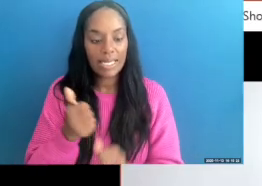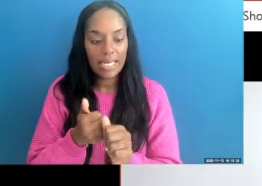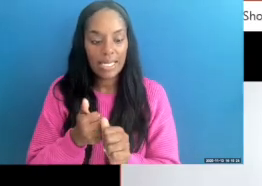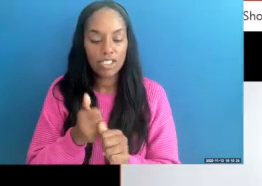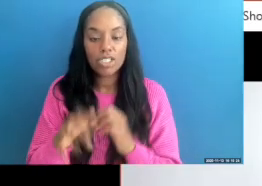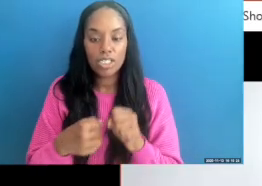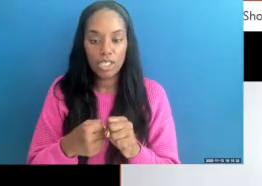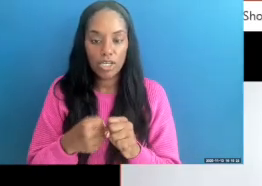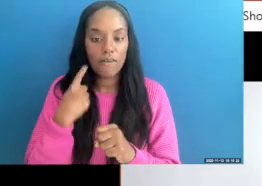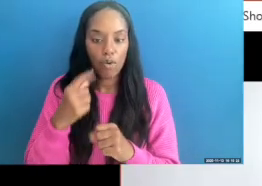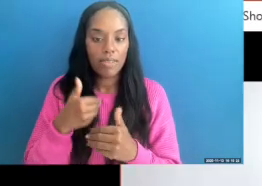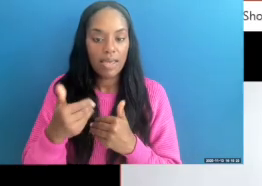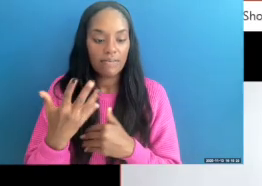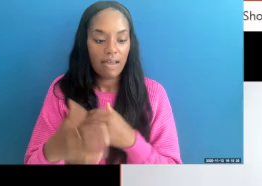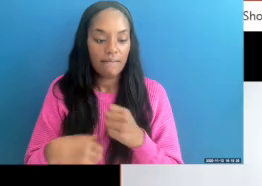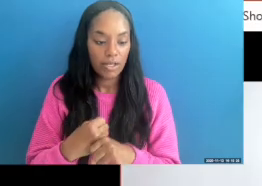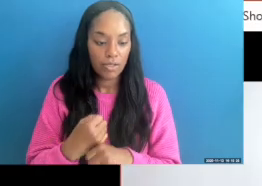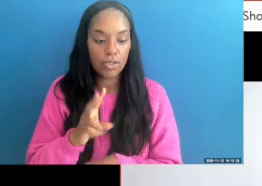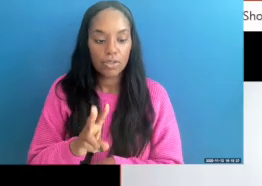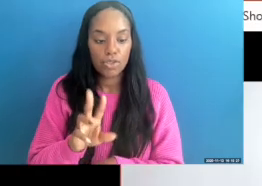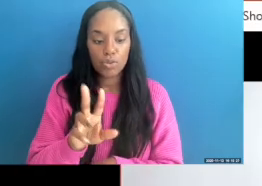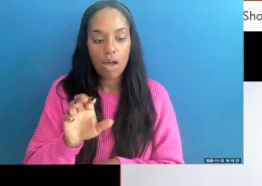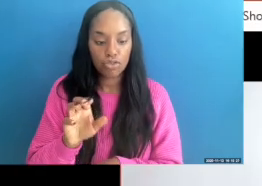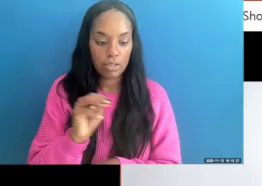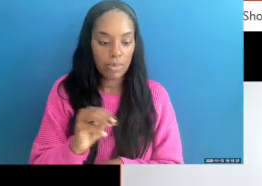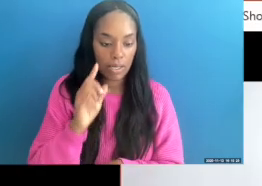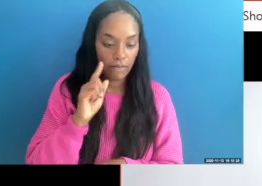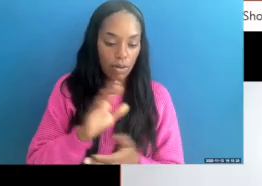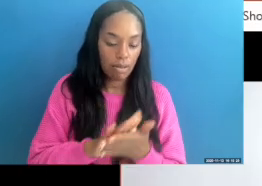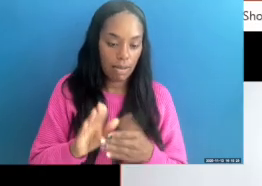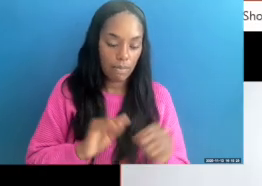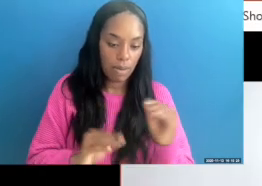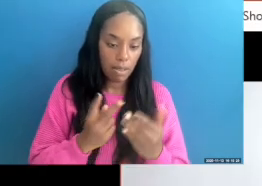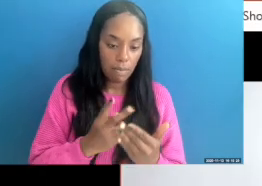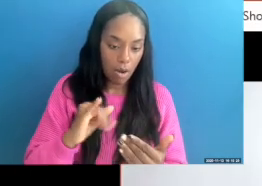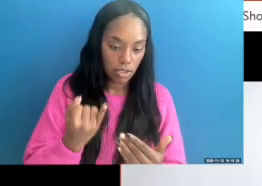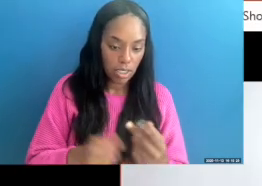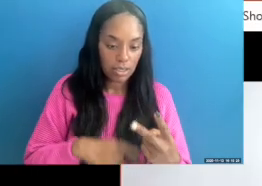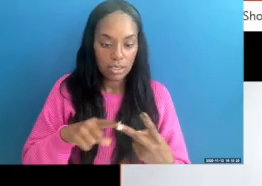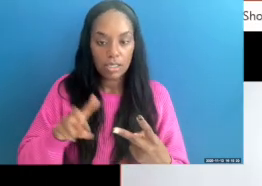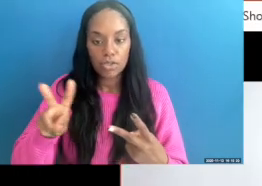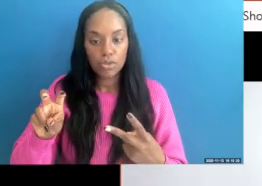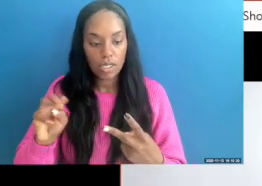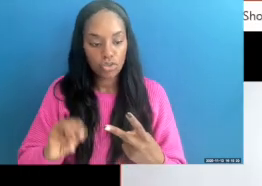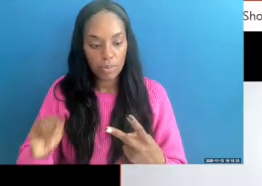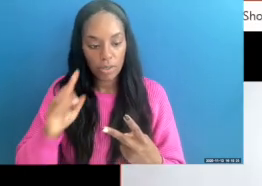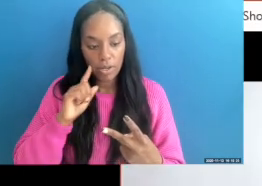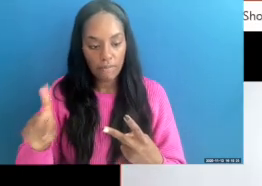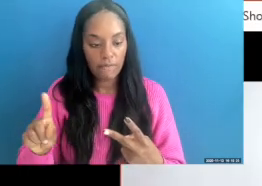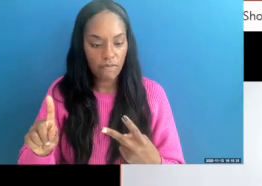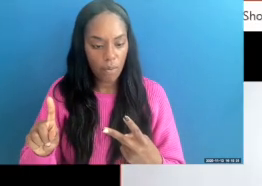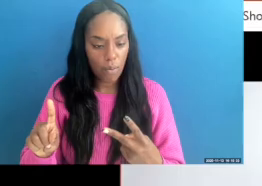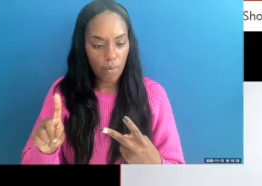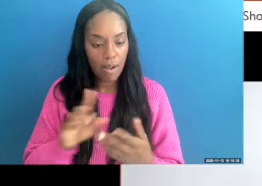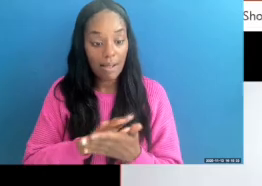years, with $200 million of that being for clean mobility projects, $200 million of that being for Clean Cars for All,